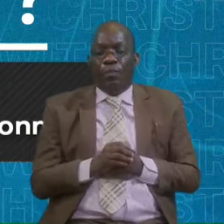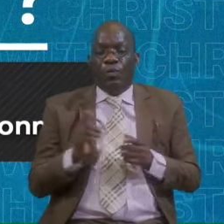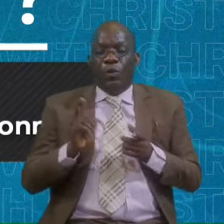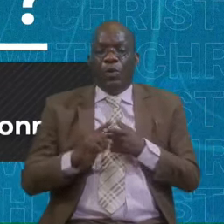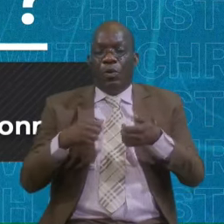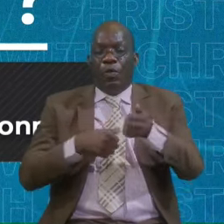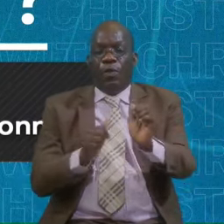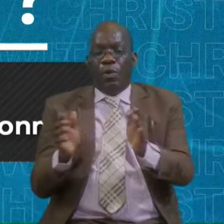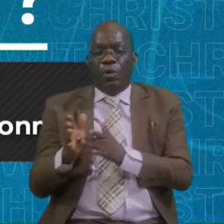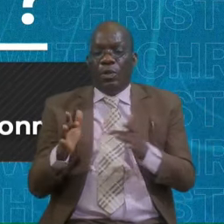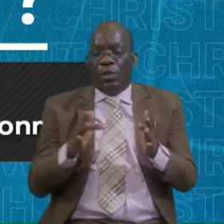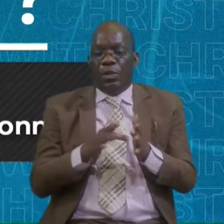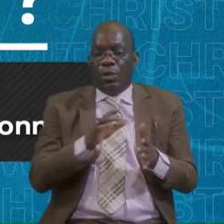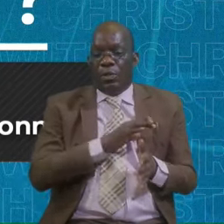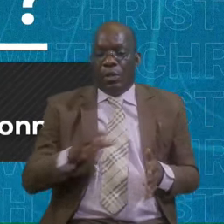Jesus Christ,